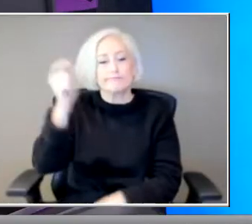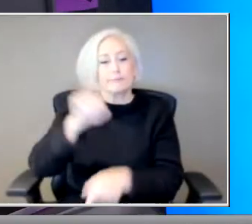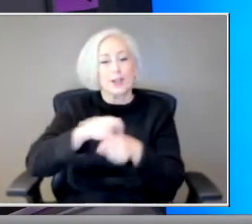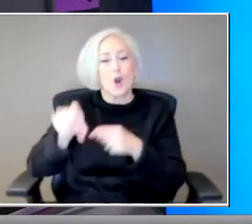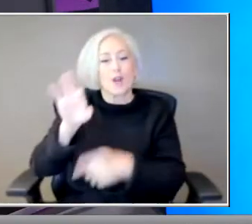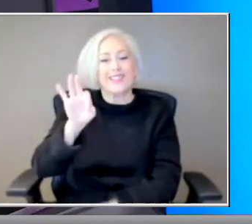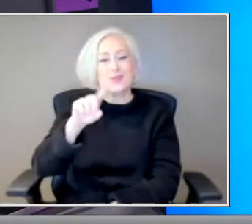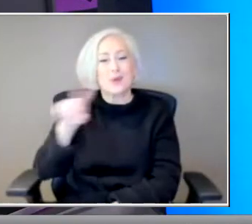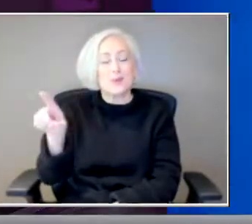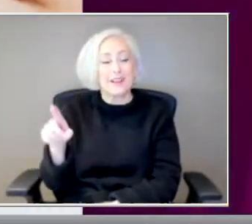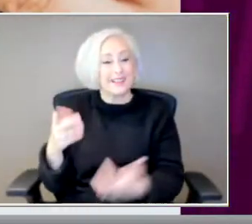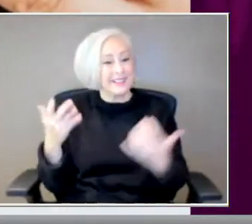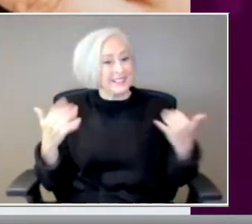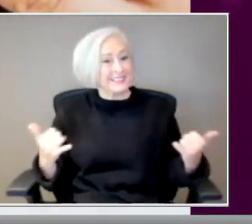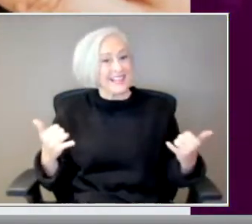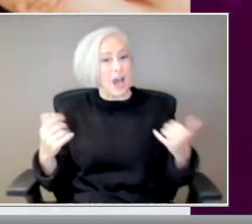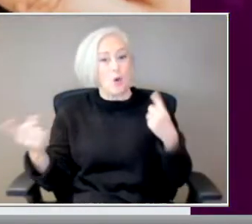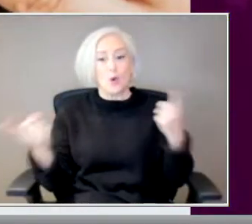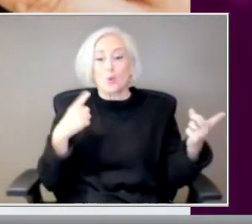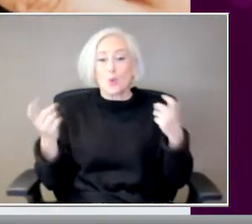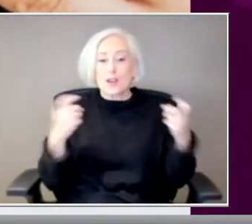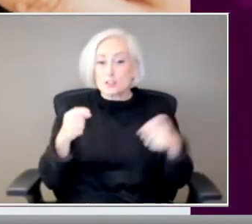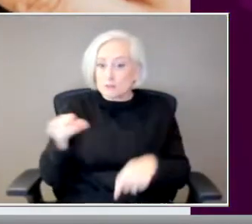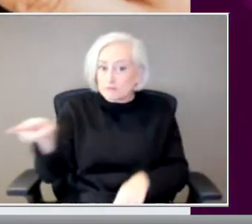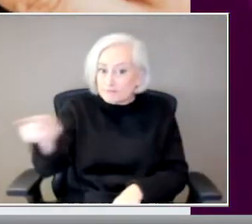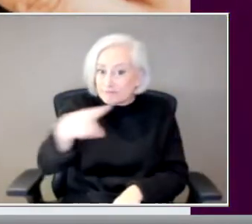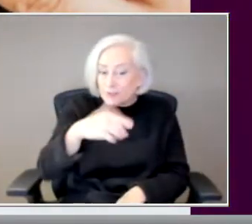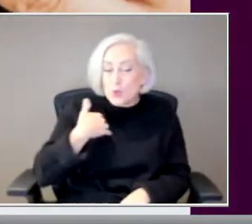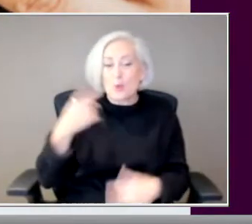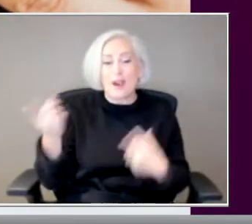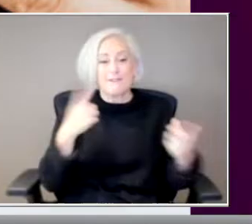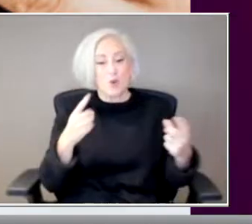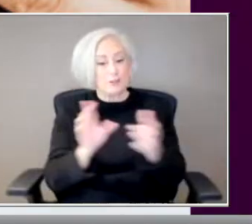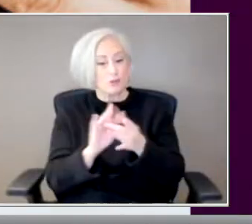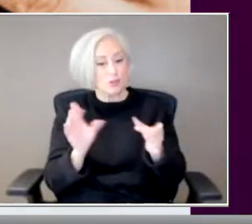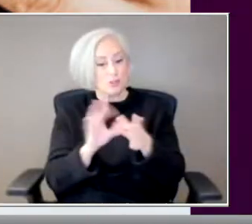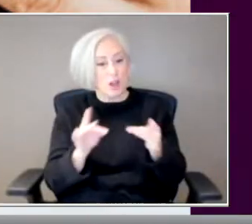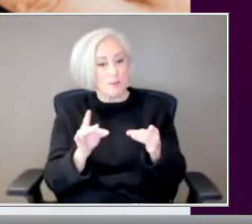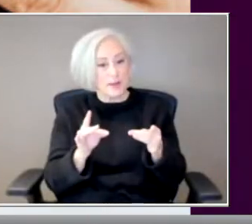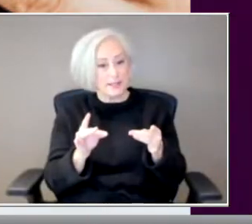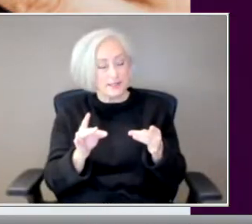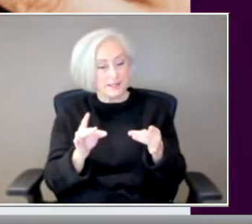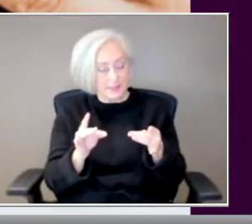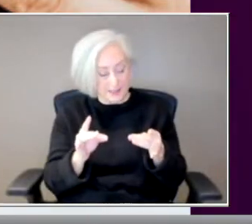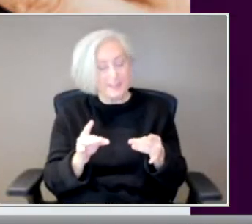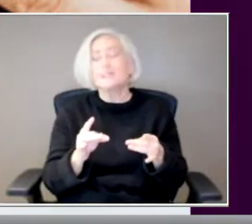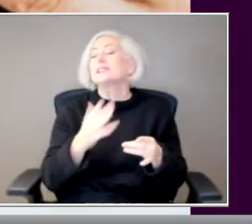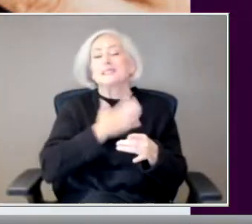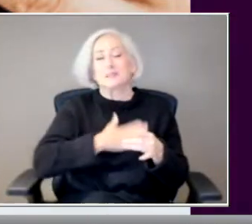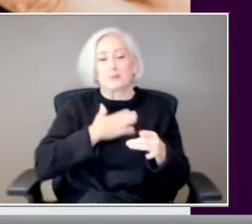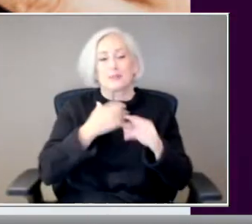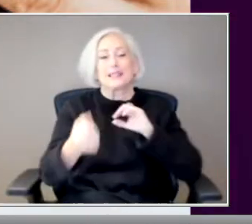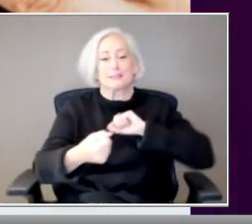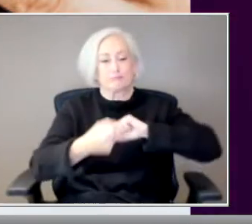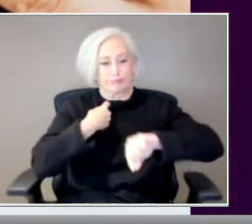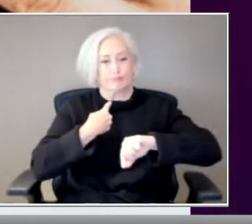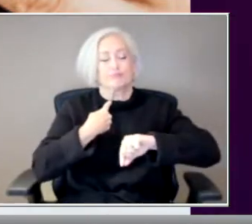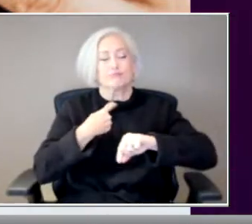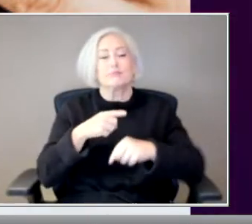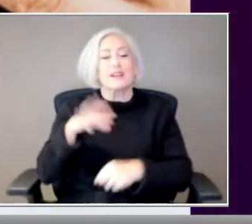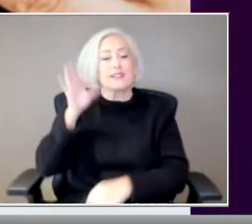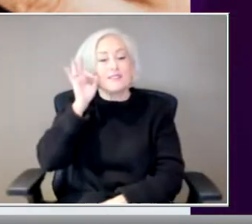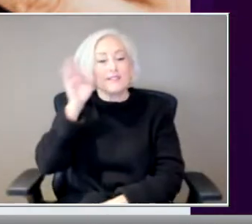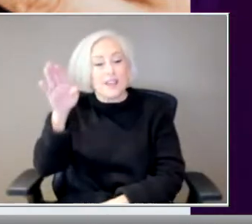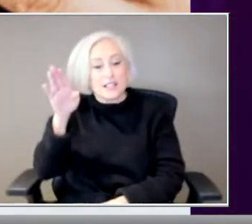questions coming in. If you have any questions or a comment that you'd like us to share on the show, you can send it to us right now on YouTube, Facebook, the All Things